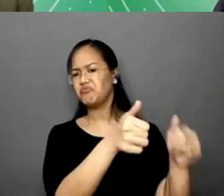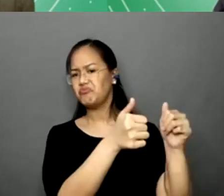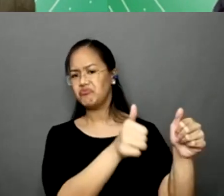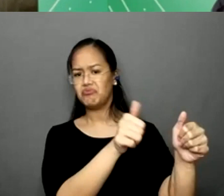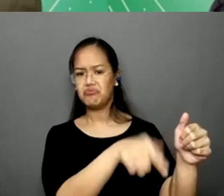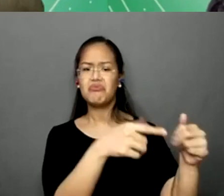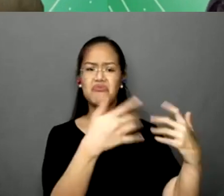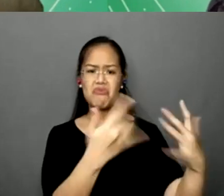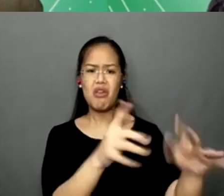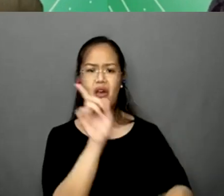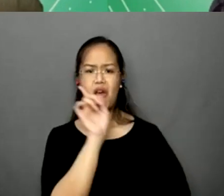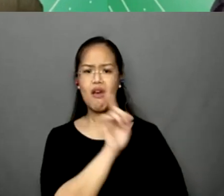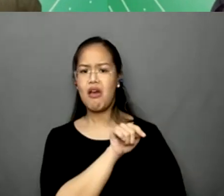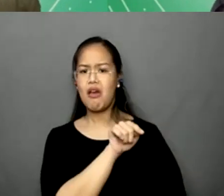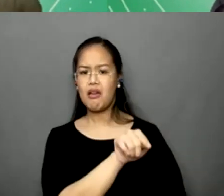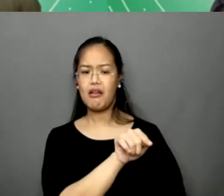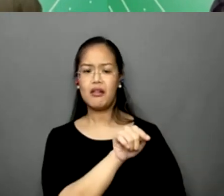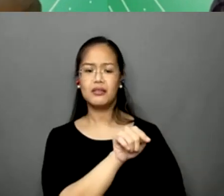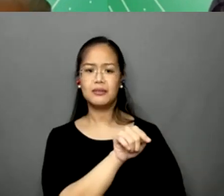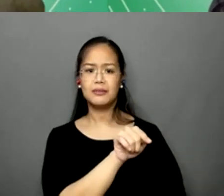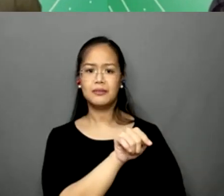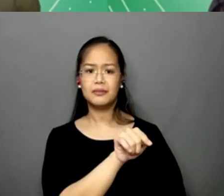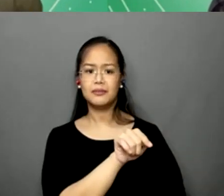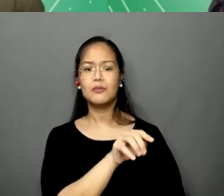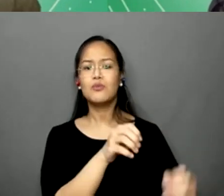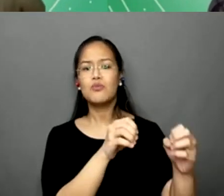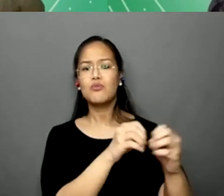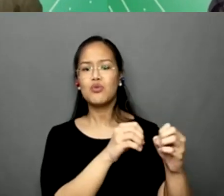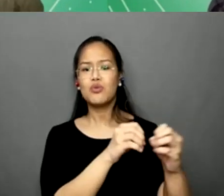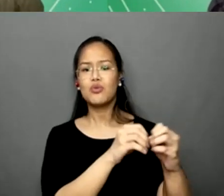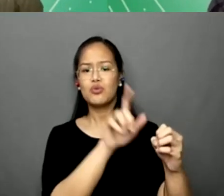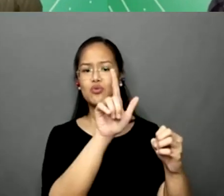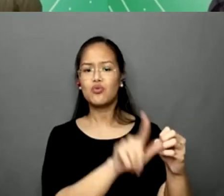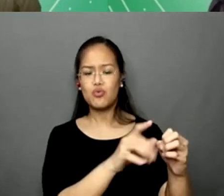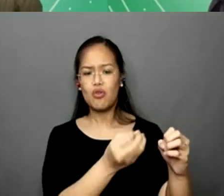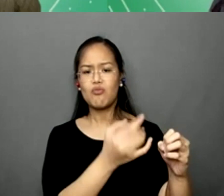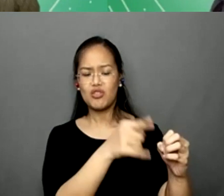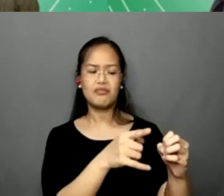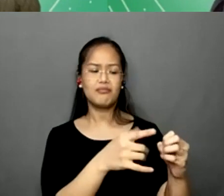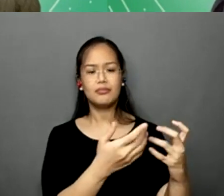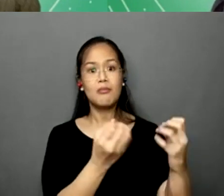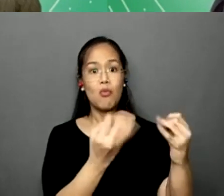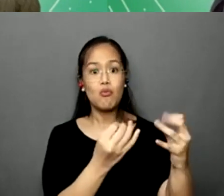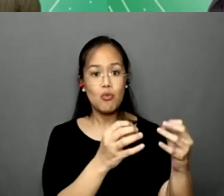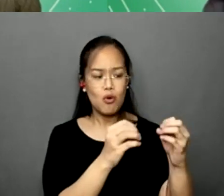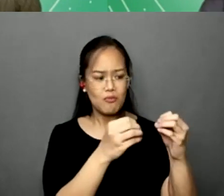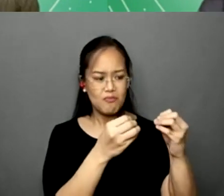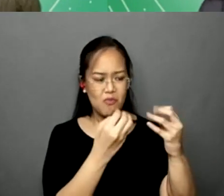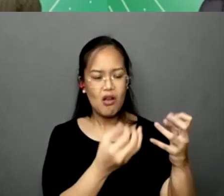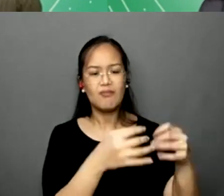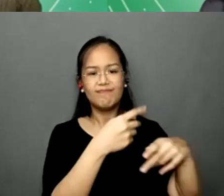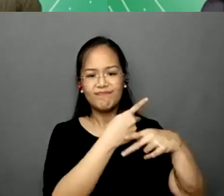of course, less is you produce more for less. So it's unfortunately a reality of the production